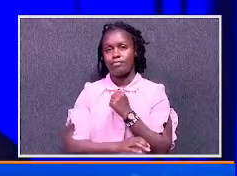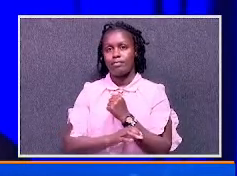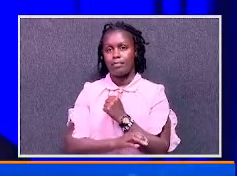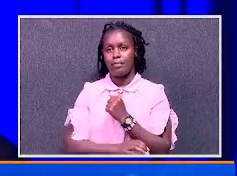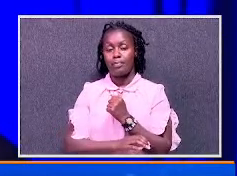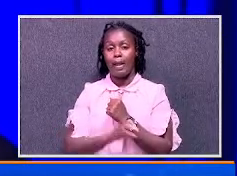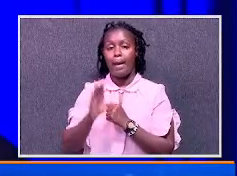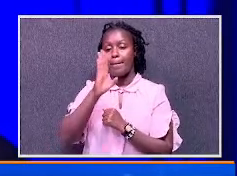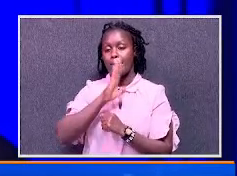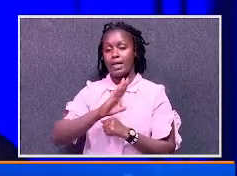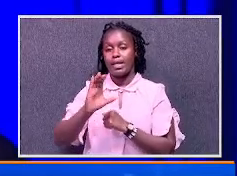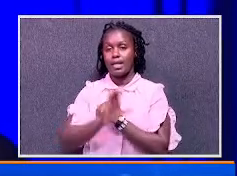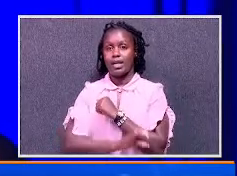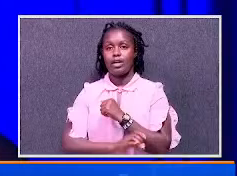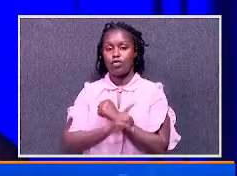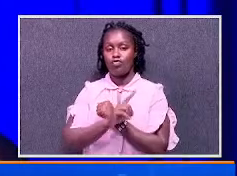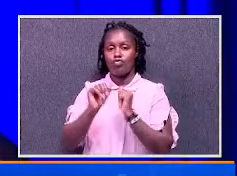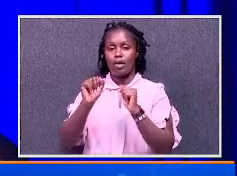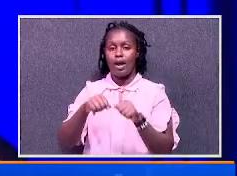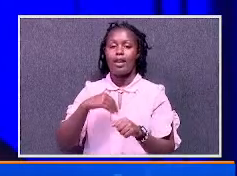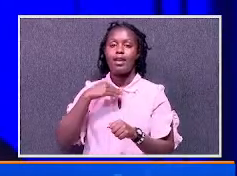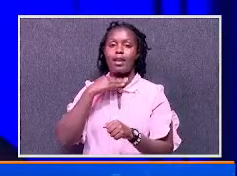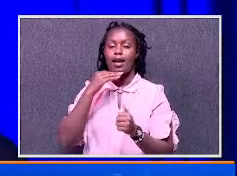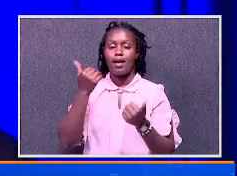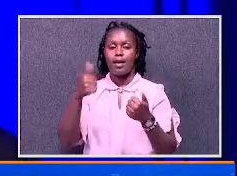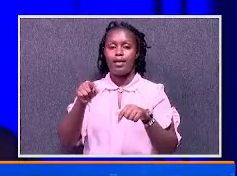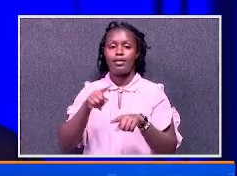Being in this country, you are a candidate for death.